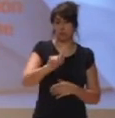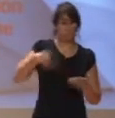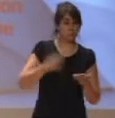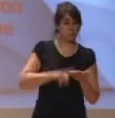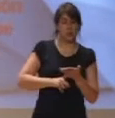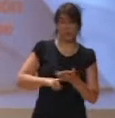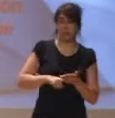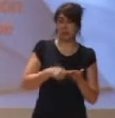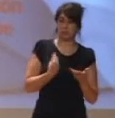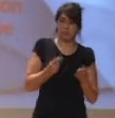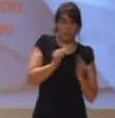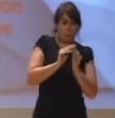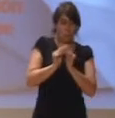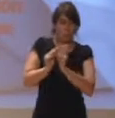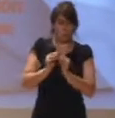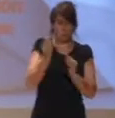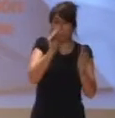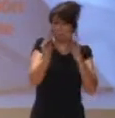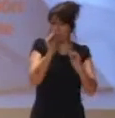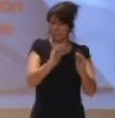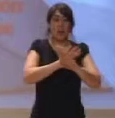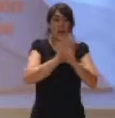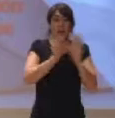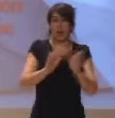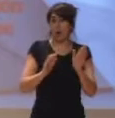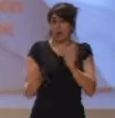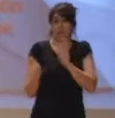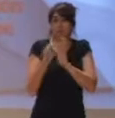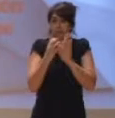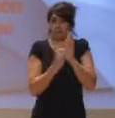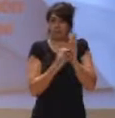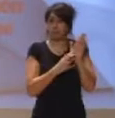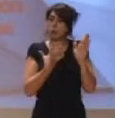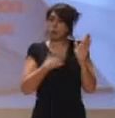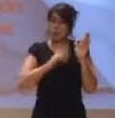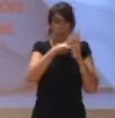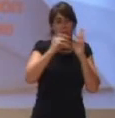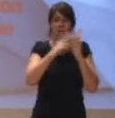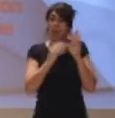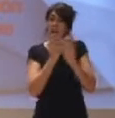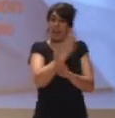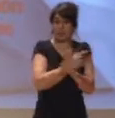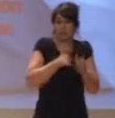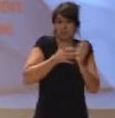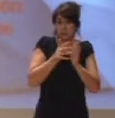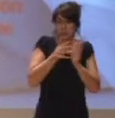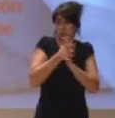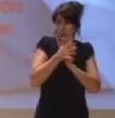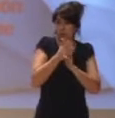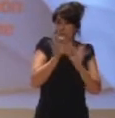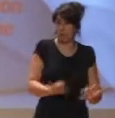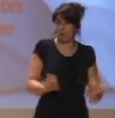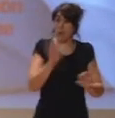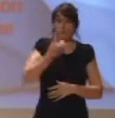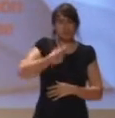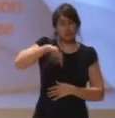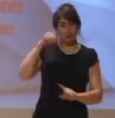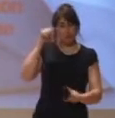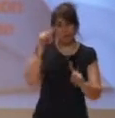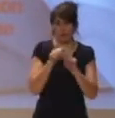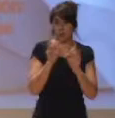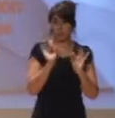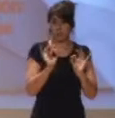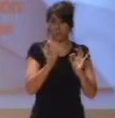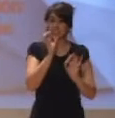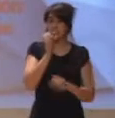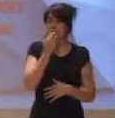minutes there's an interface created with an iconography which the person is able to understand with